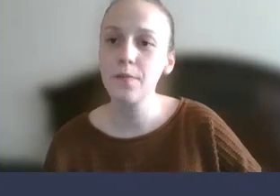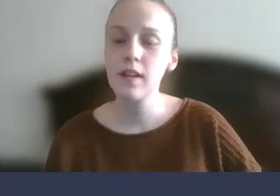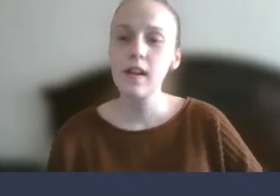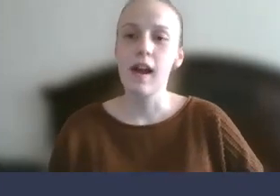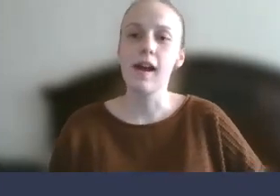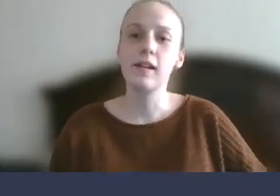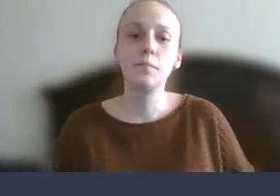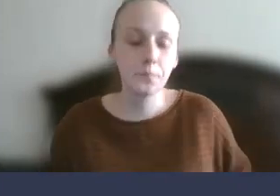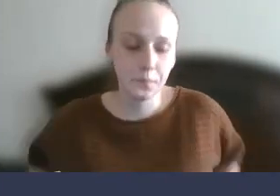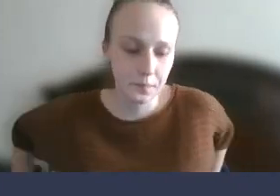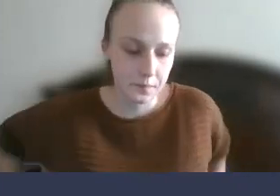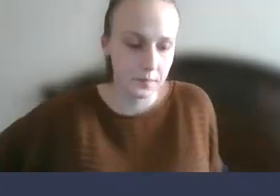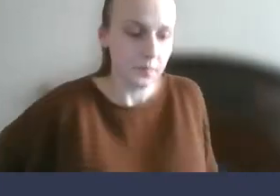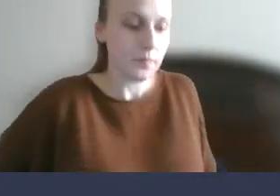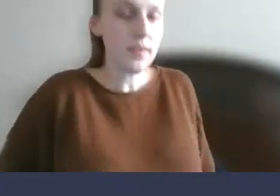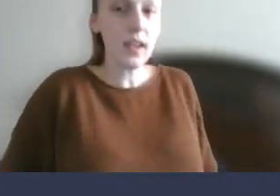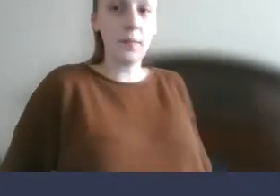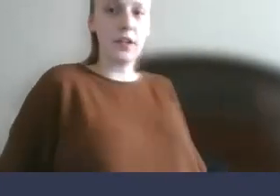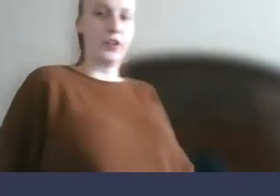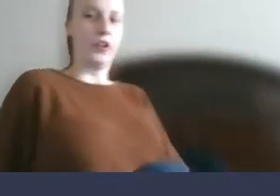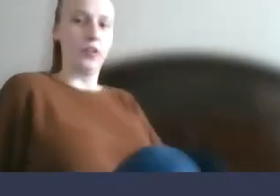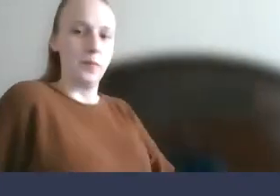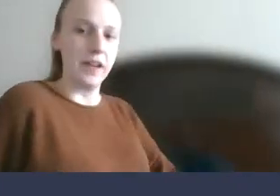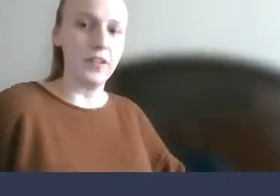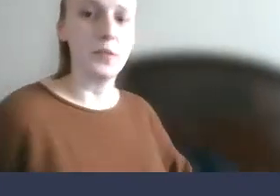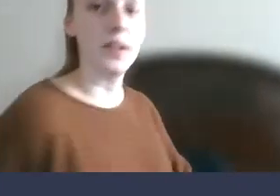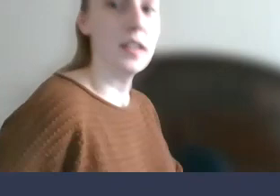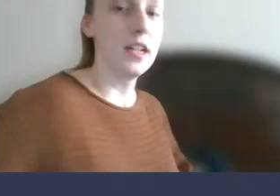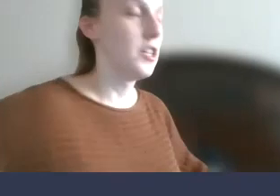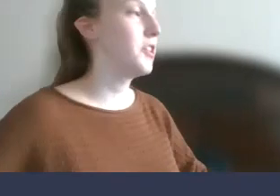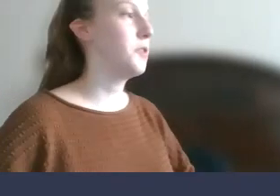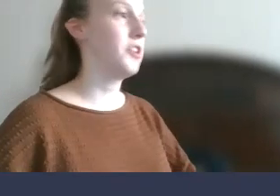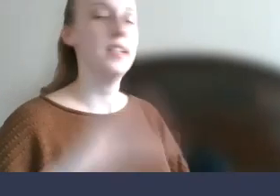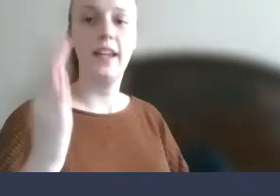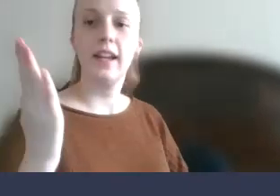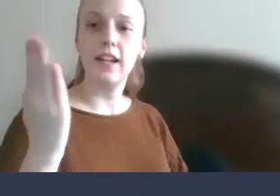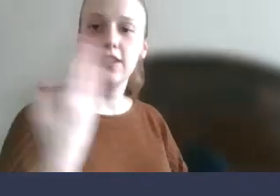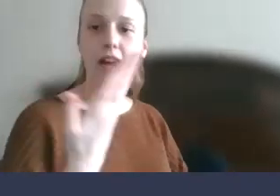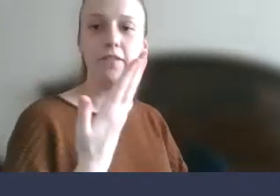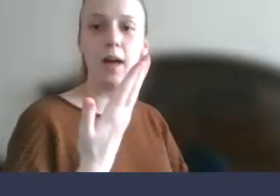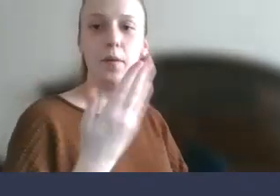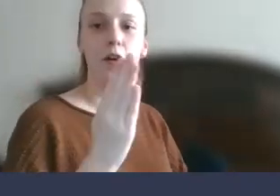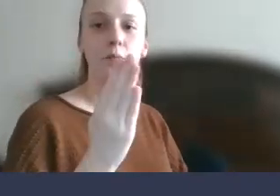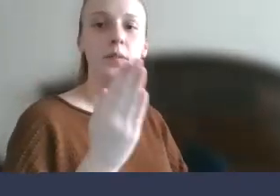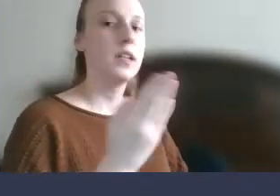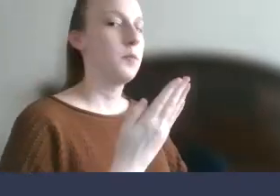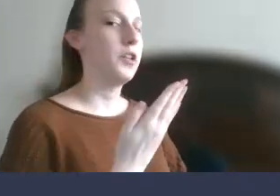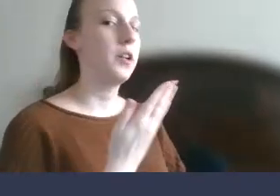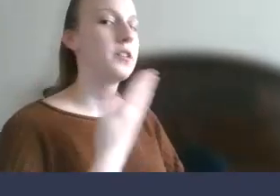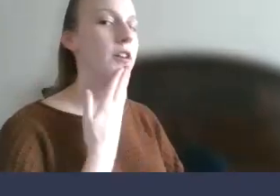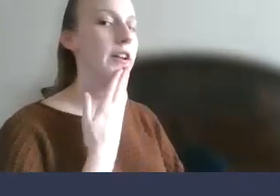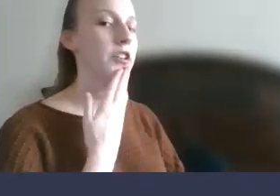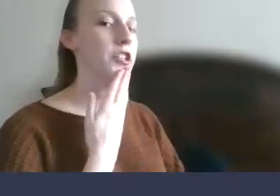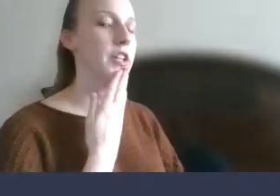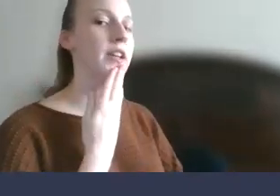people know. And I'm going to turn a little bit for this one. So this one you're going to take again just that palm, but